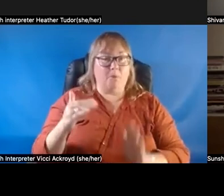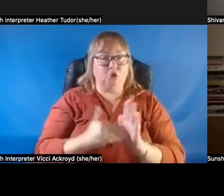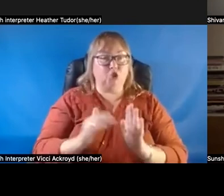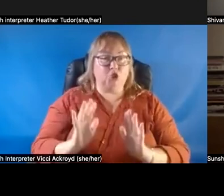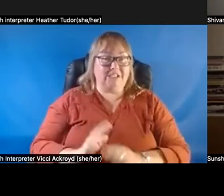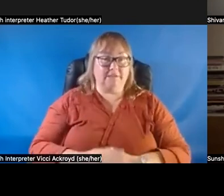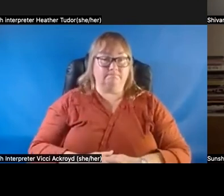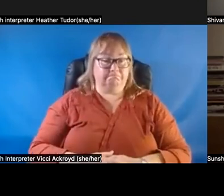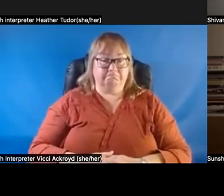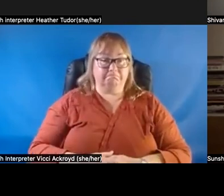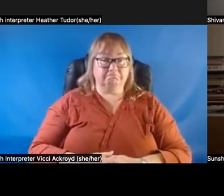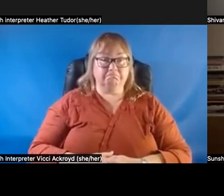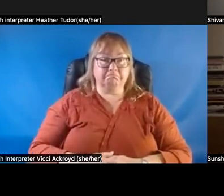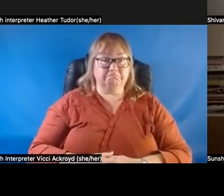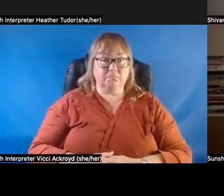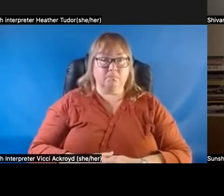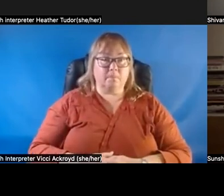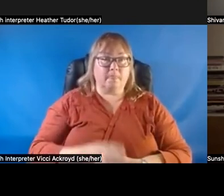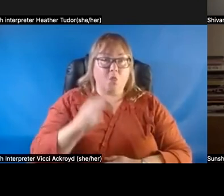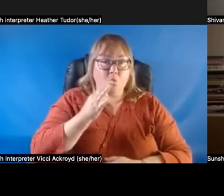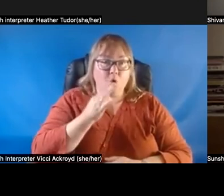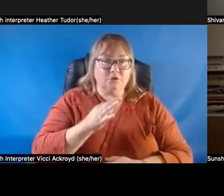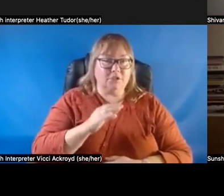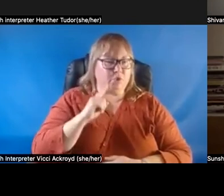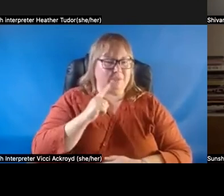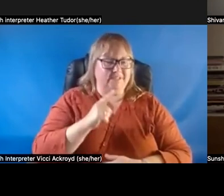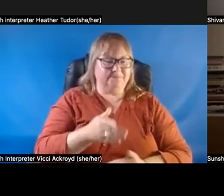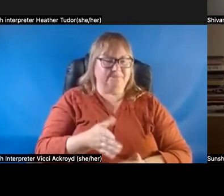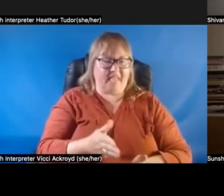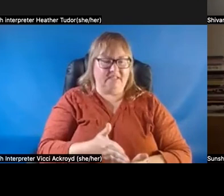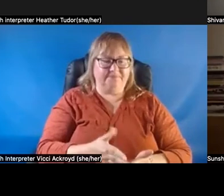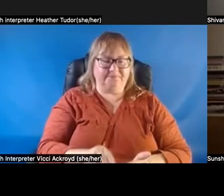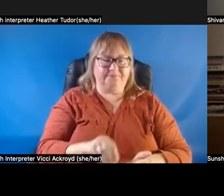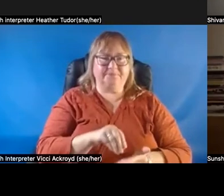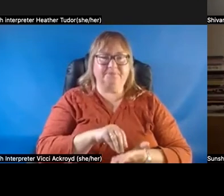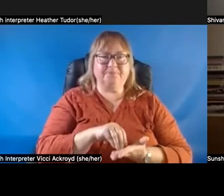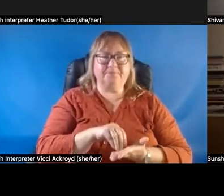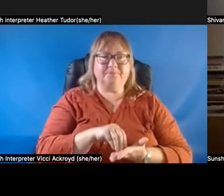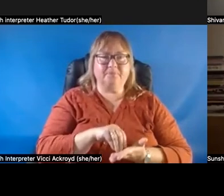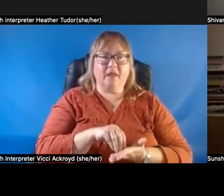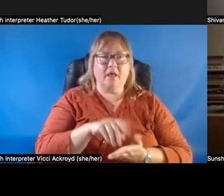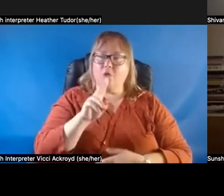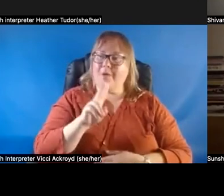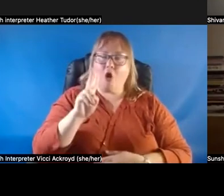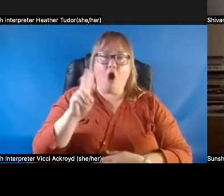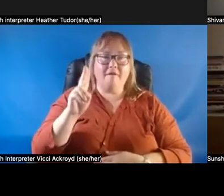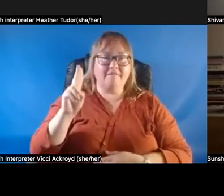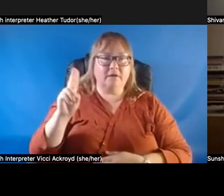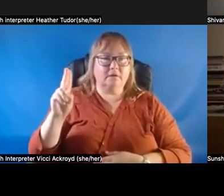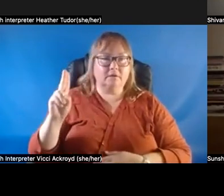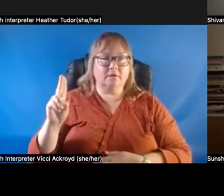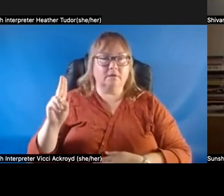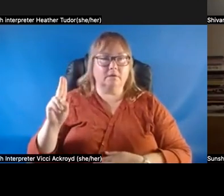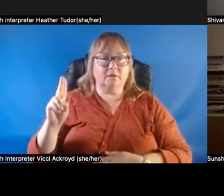and they took like half sweet in their hand. And once they left, and they left the house, my